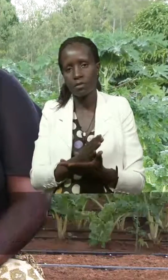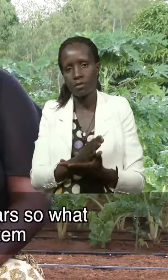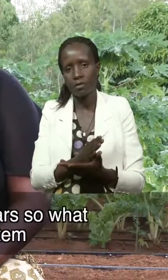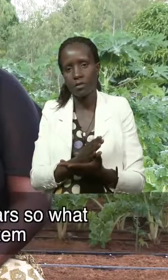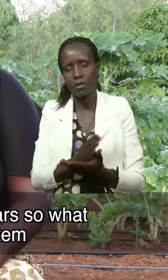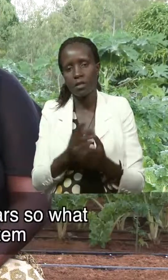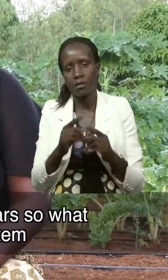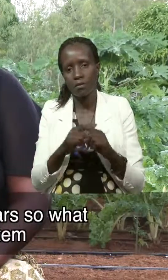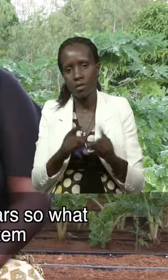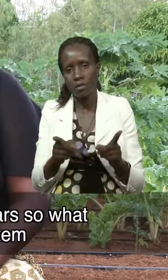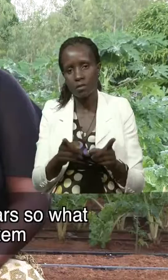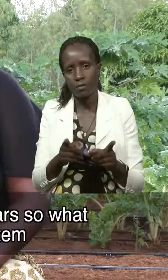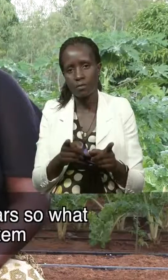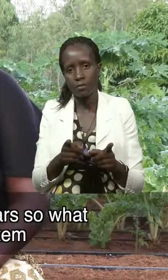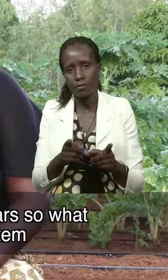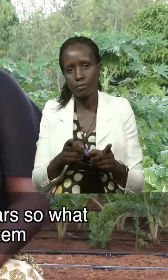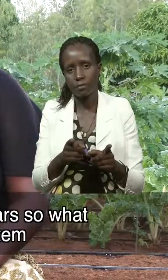ikaenda. Lakini